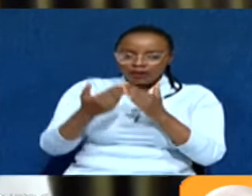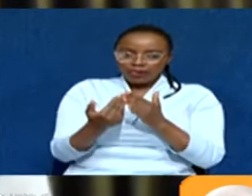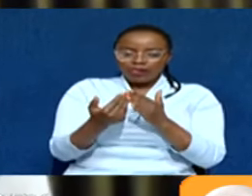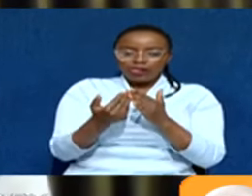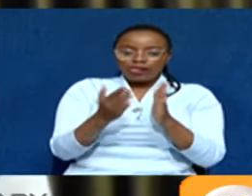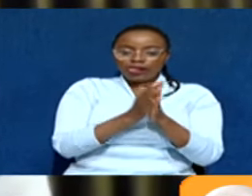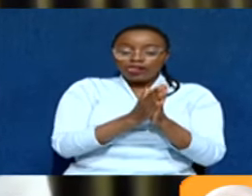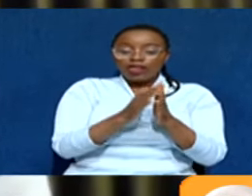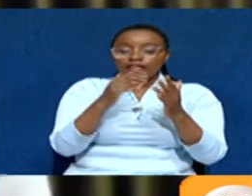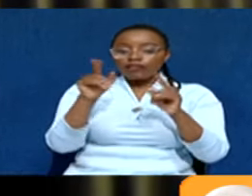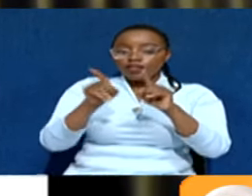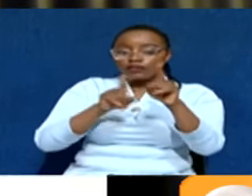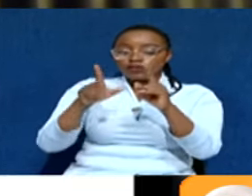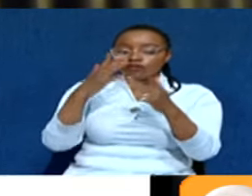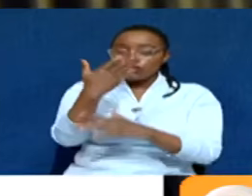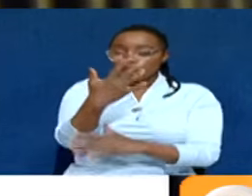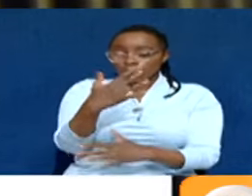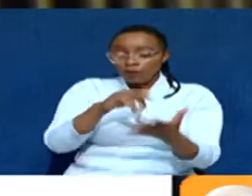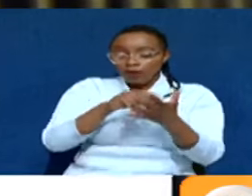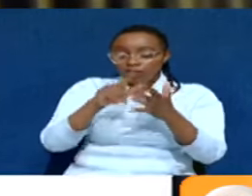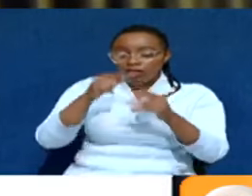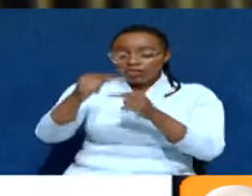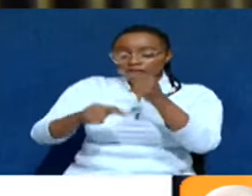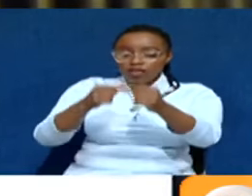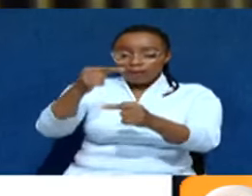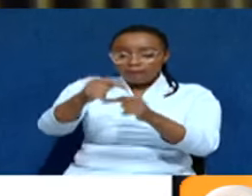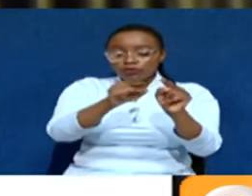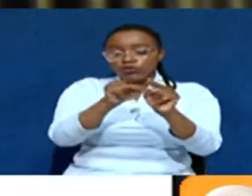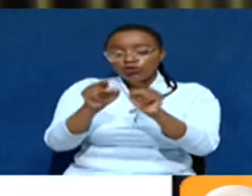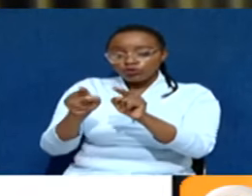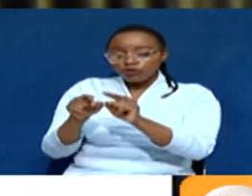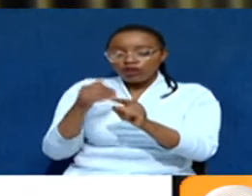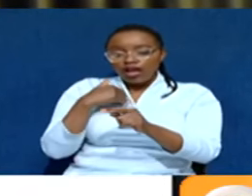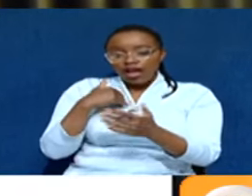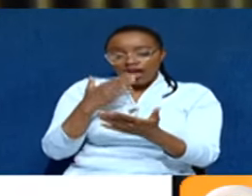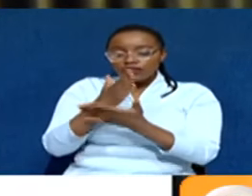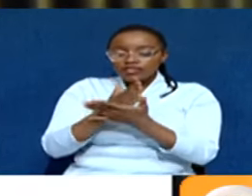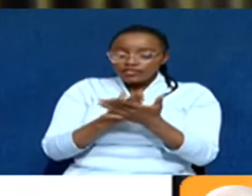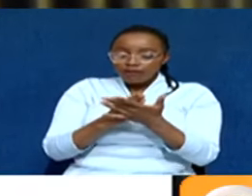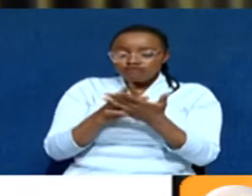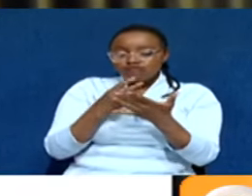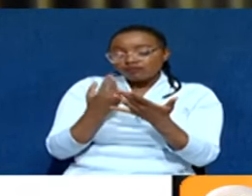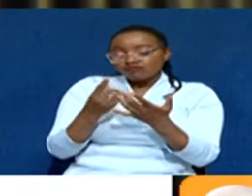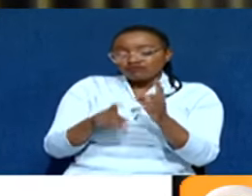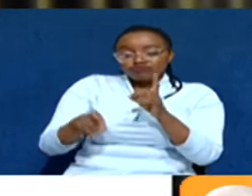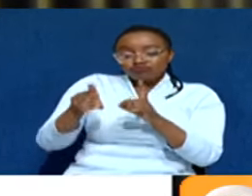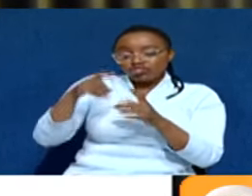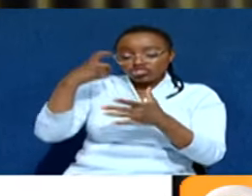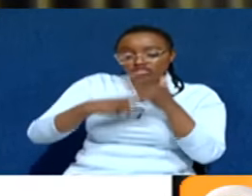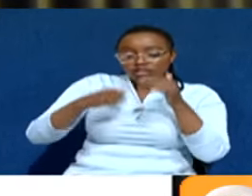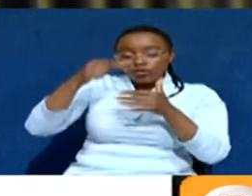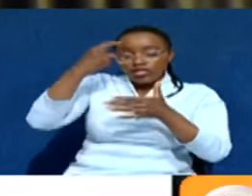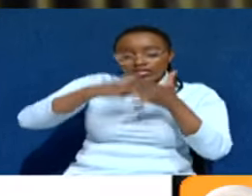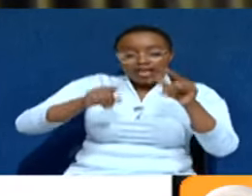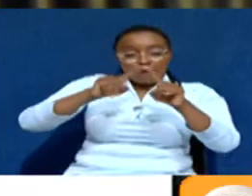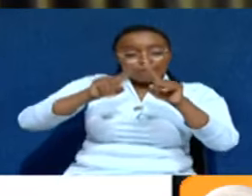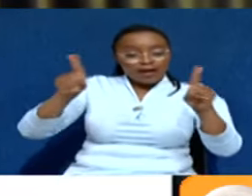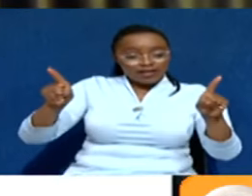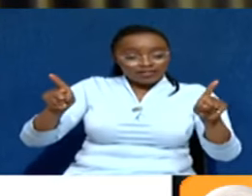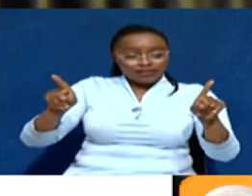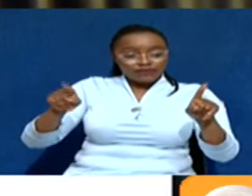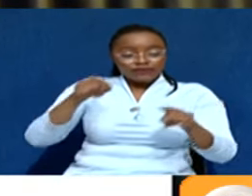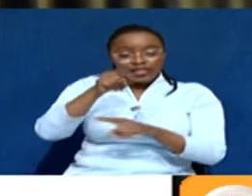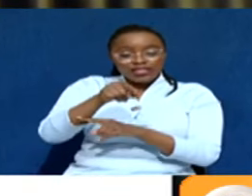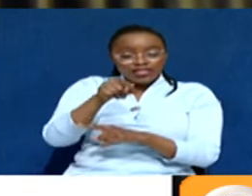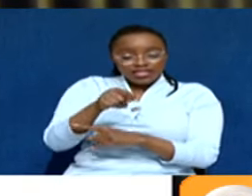and travel documents. So in the process, they also incur some expenditure that they charge. However,